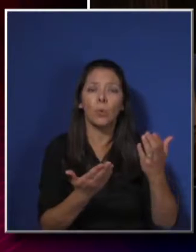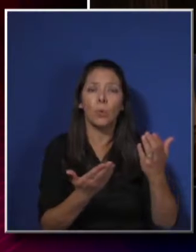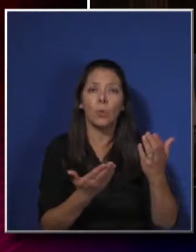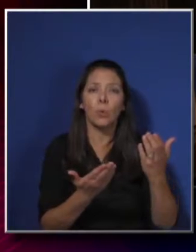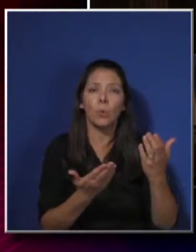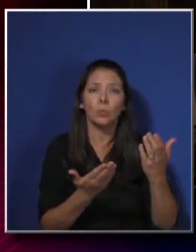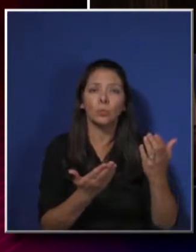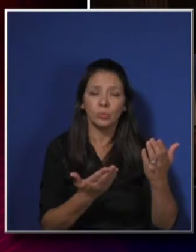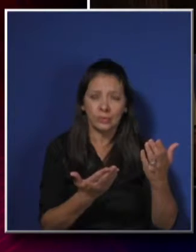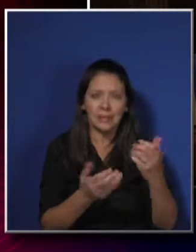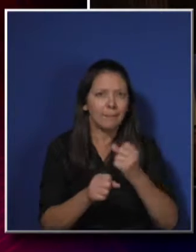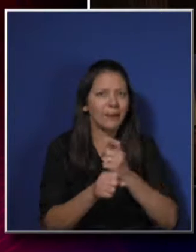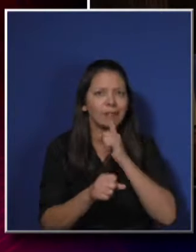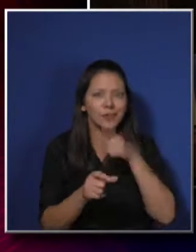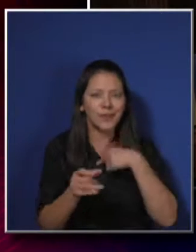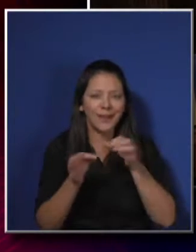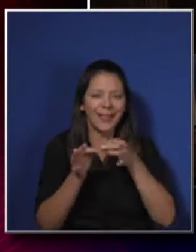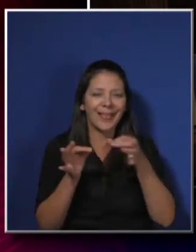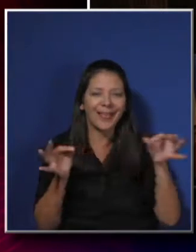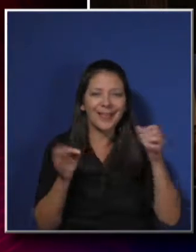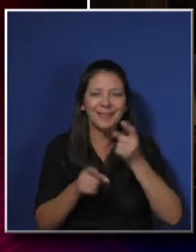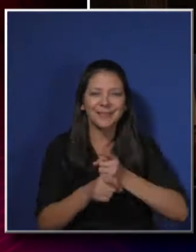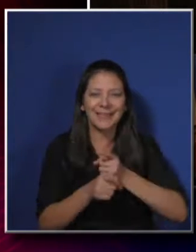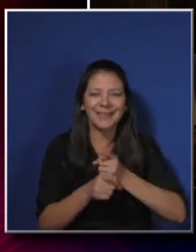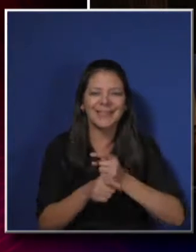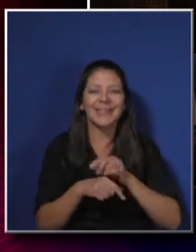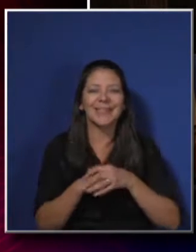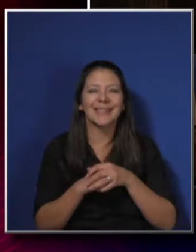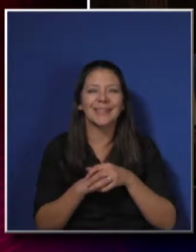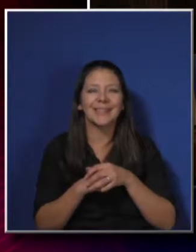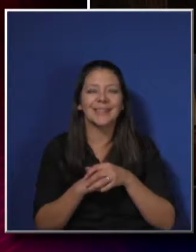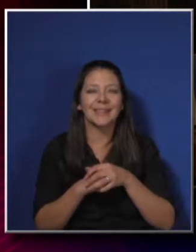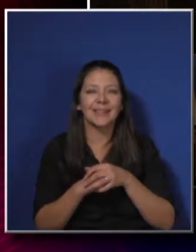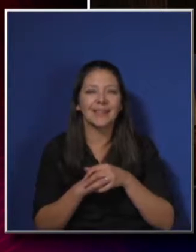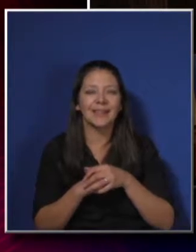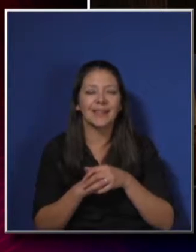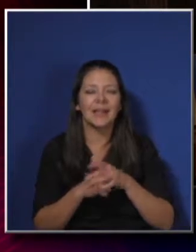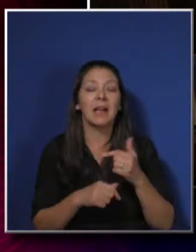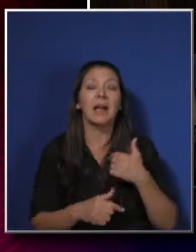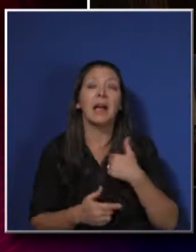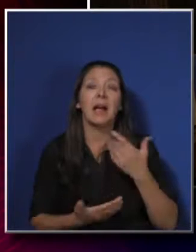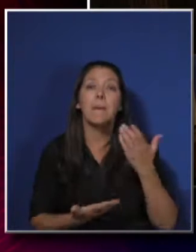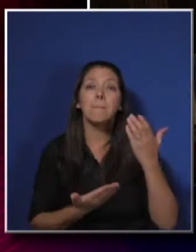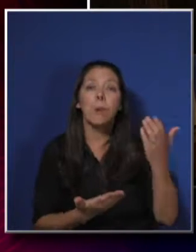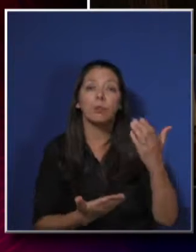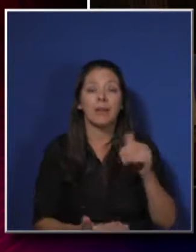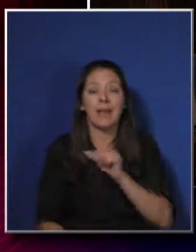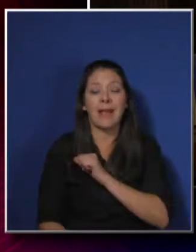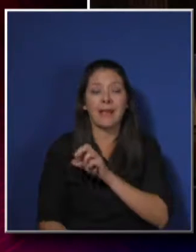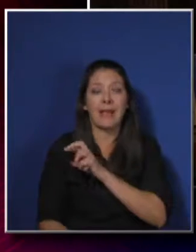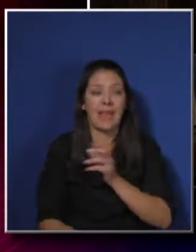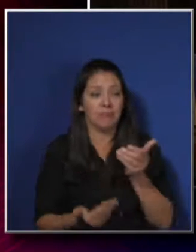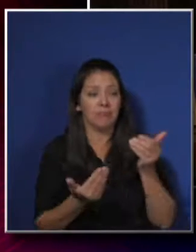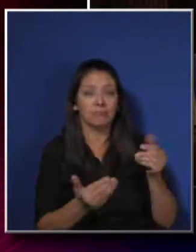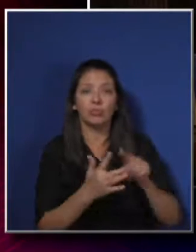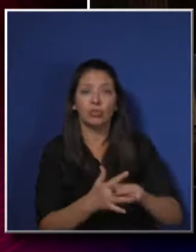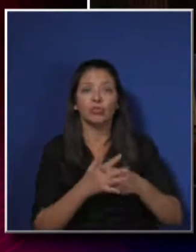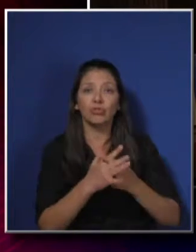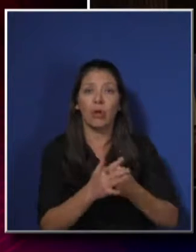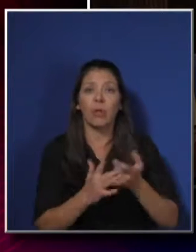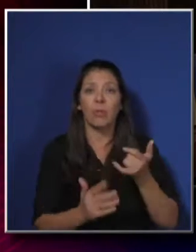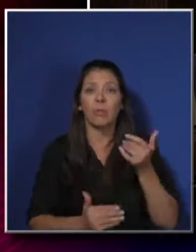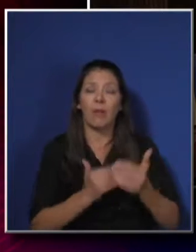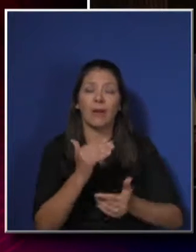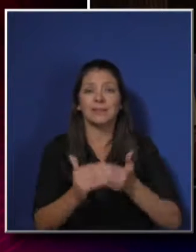I want to make sure I phrase this correctly for the motion. So I motion to have Annette start the process of